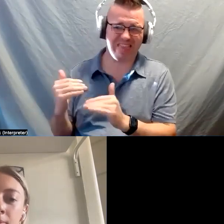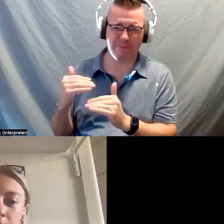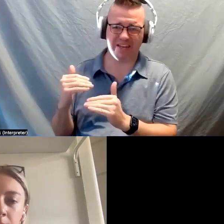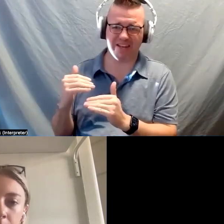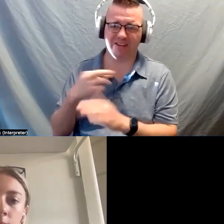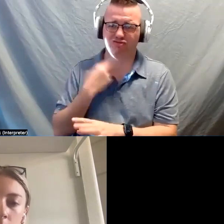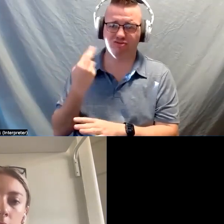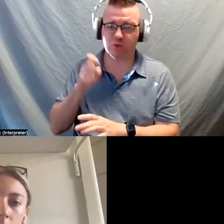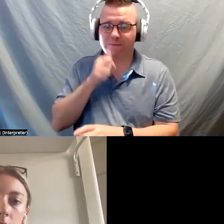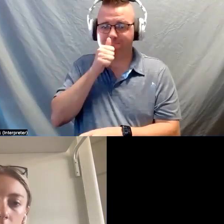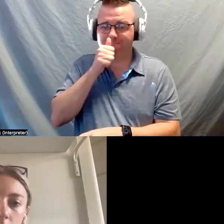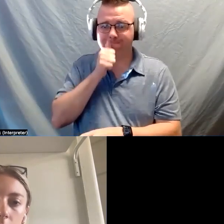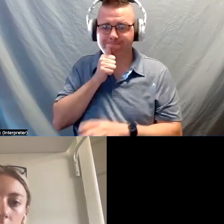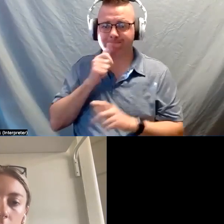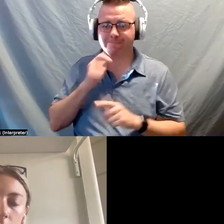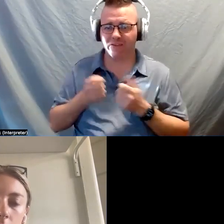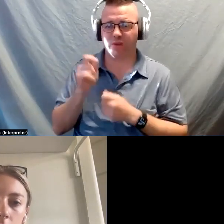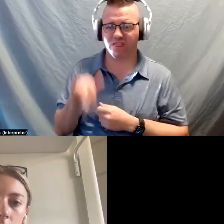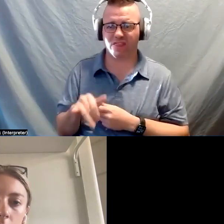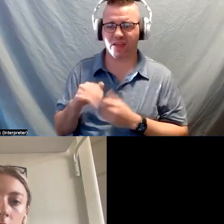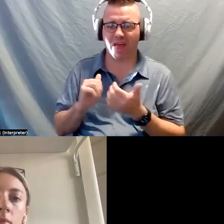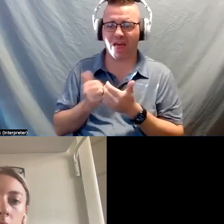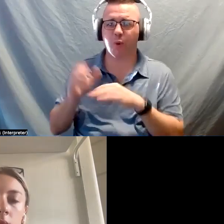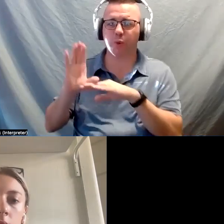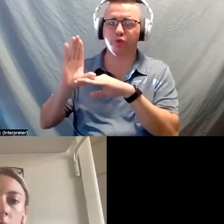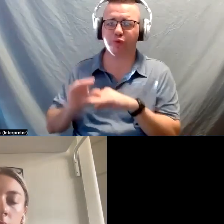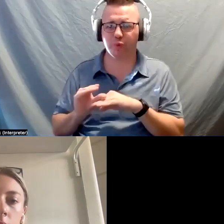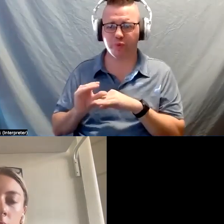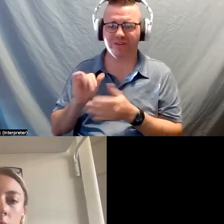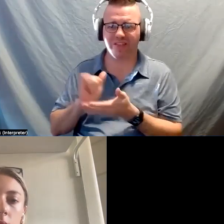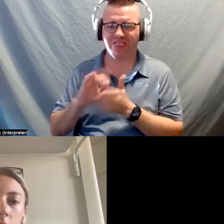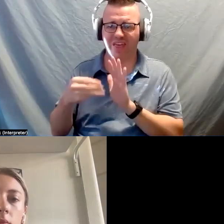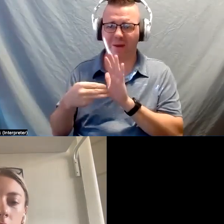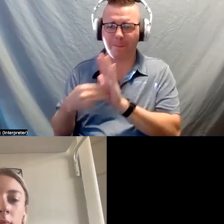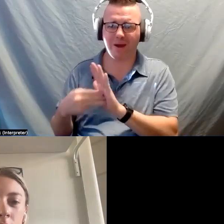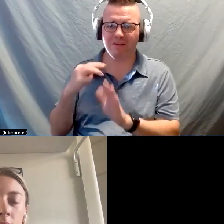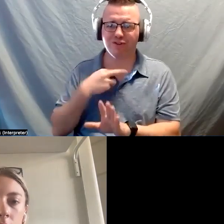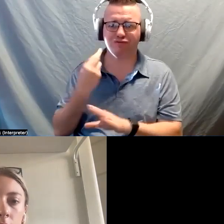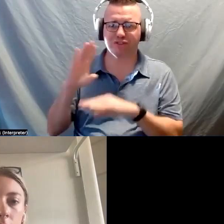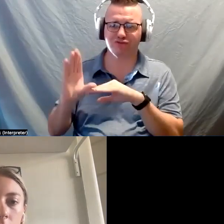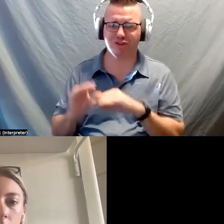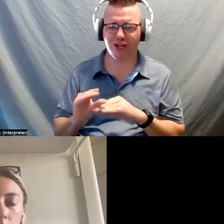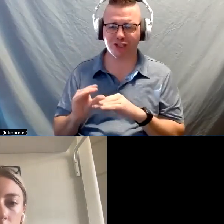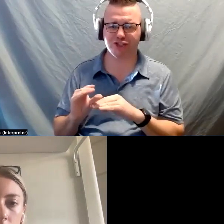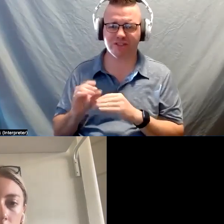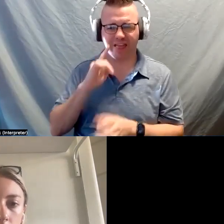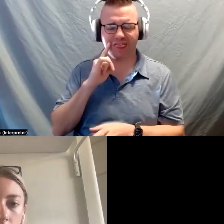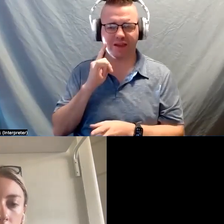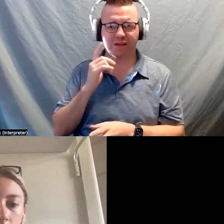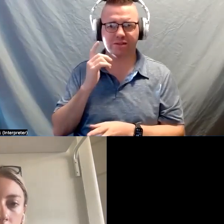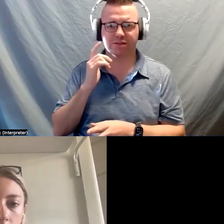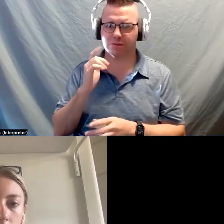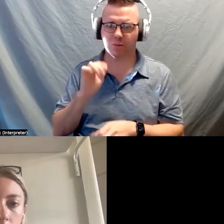eliminate. We have to live with risk. How do we reduce it? It's that model of risk reduction, which I think, of